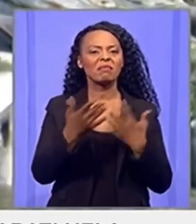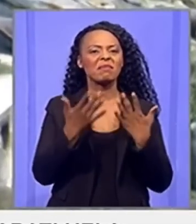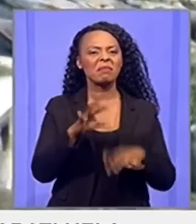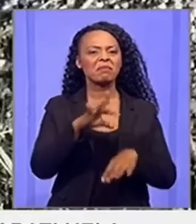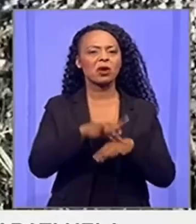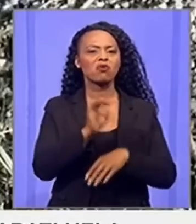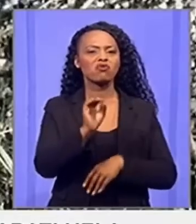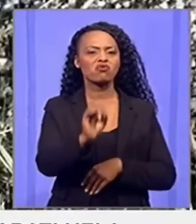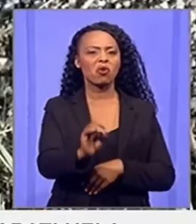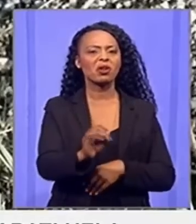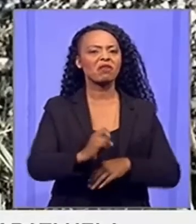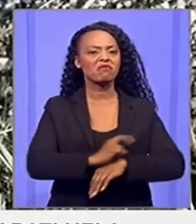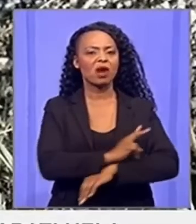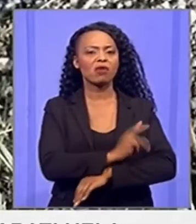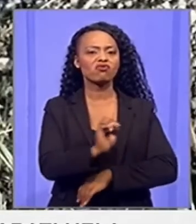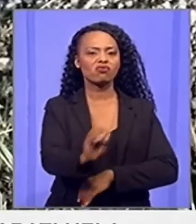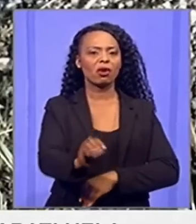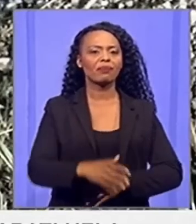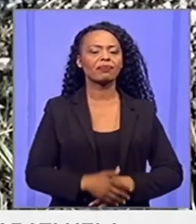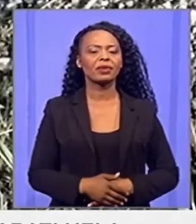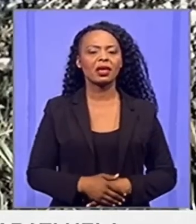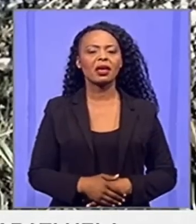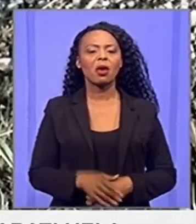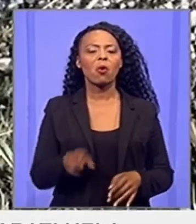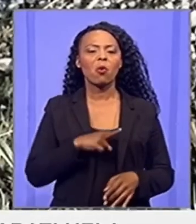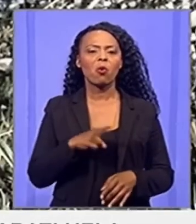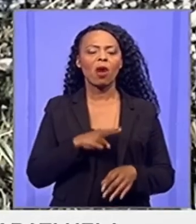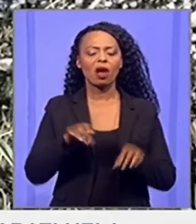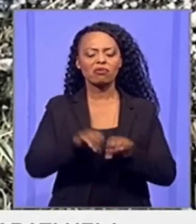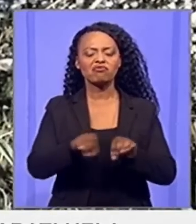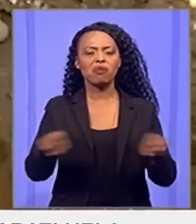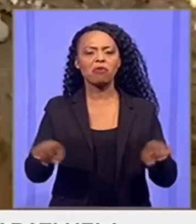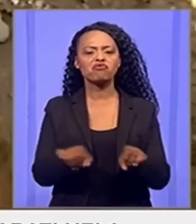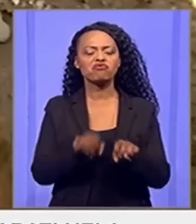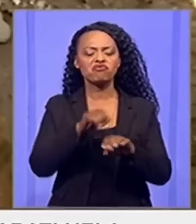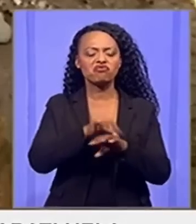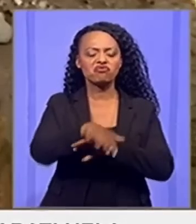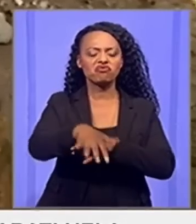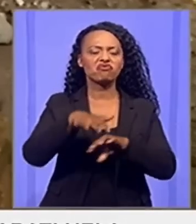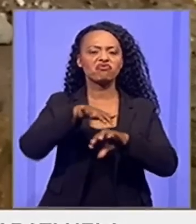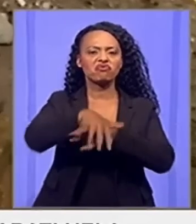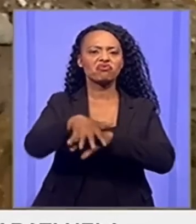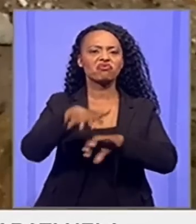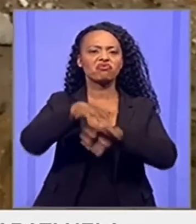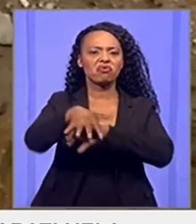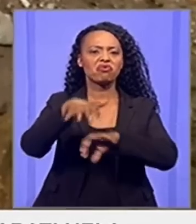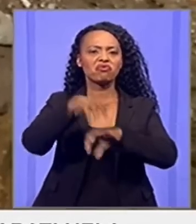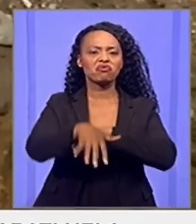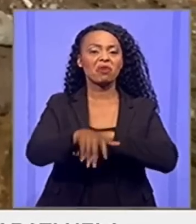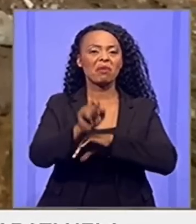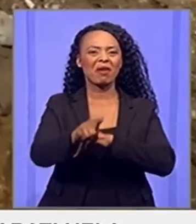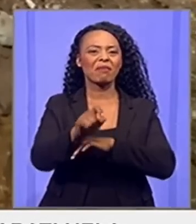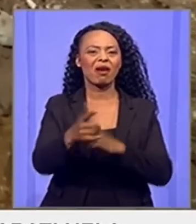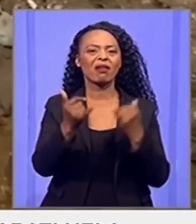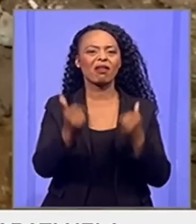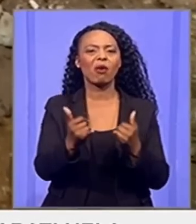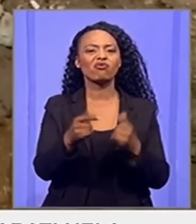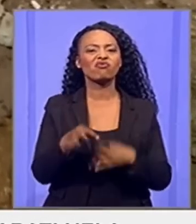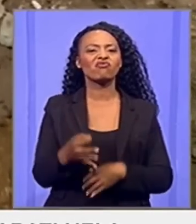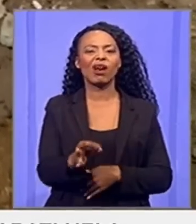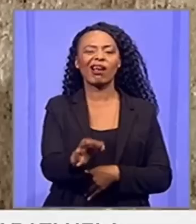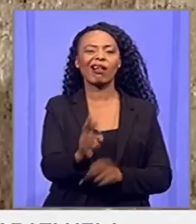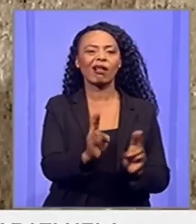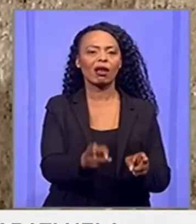botlhole. Leswe go tswa kwa metsweding e farologaneng le santse le tshologela mo go lona. Meyara wa ngaka